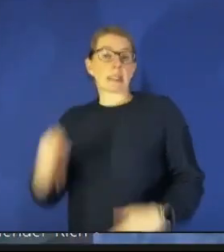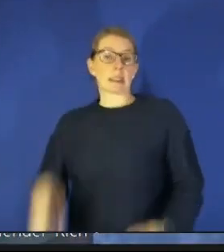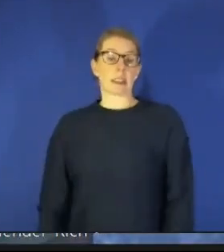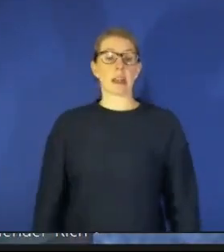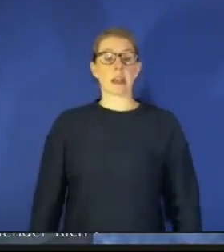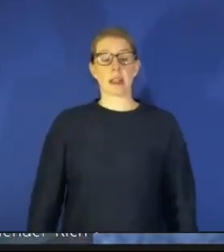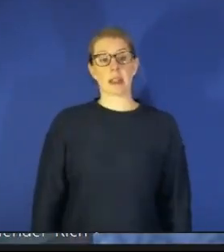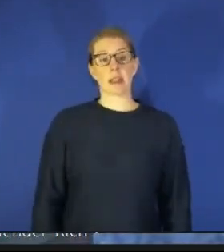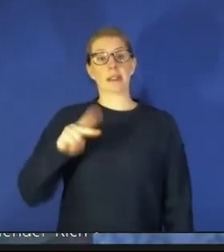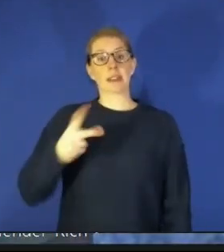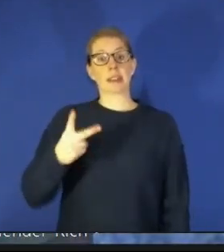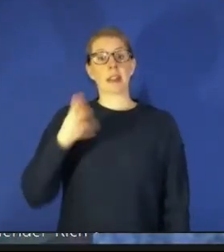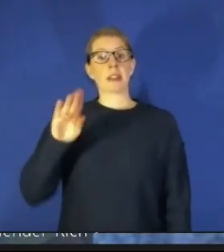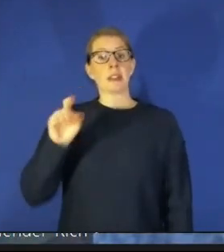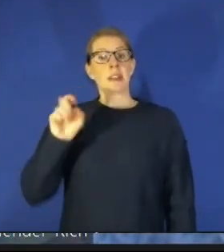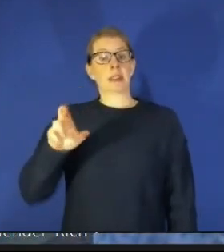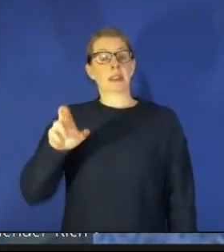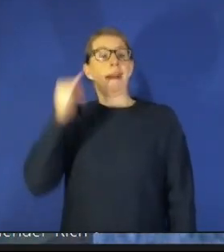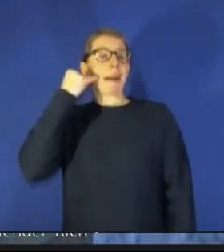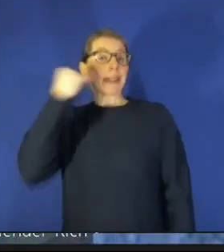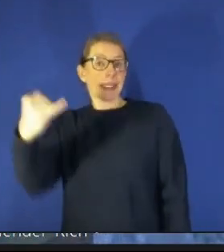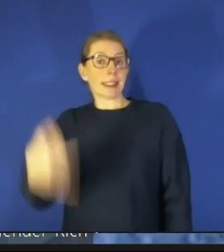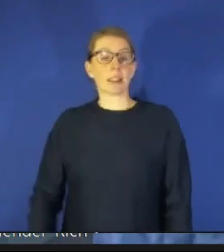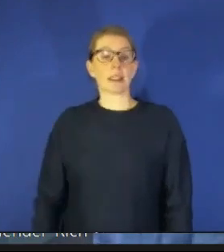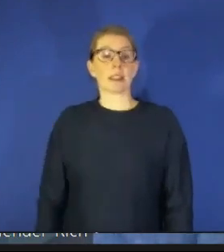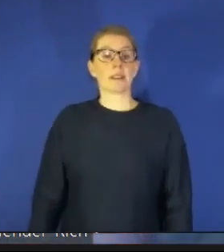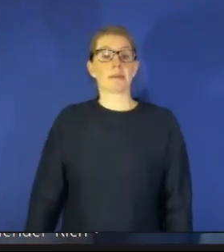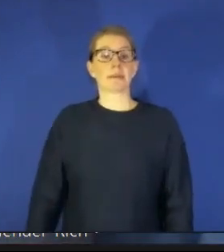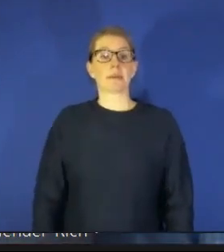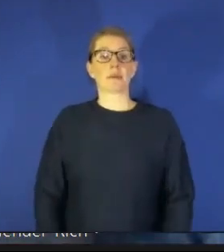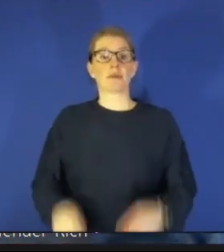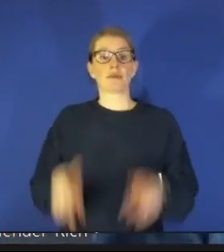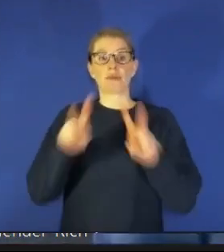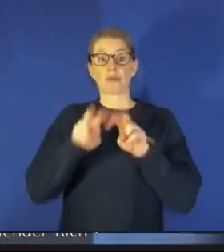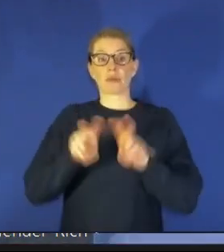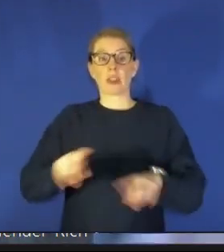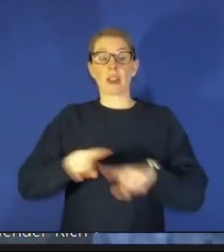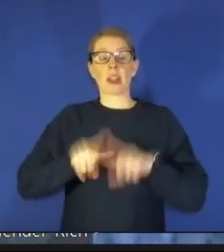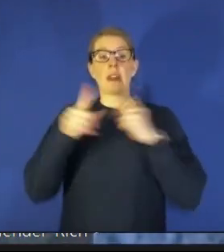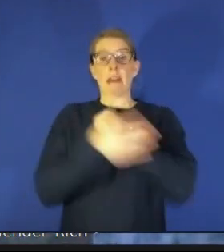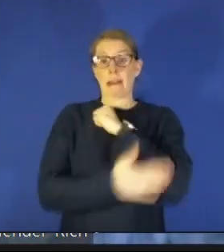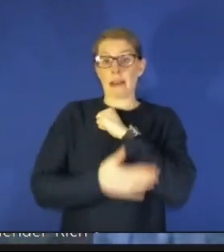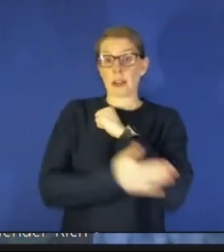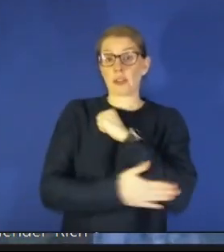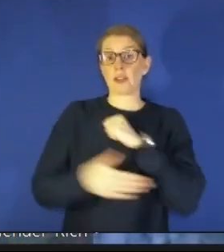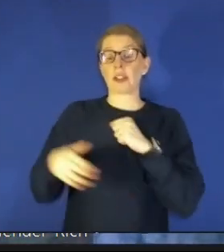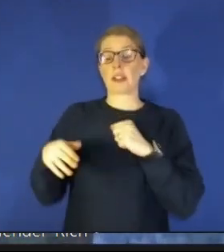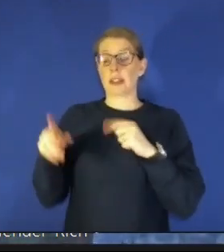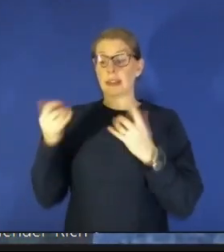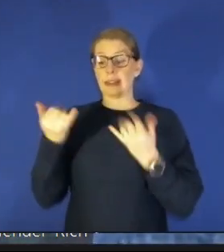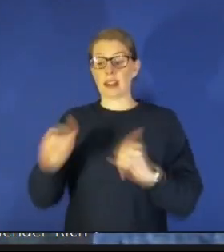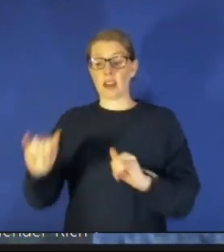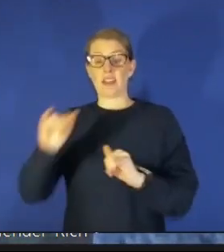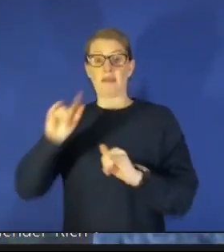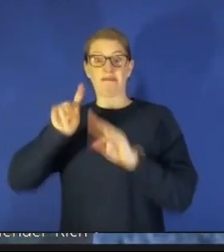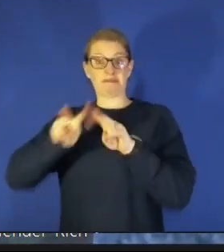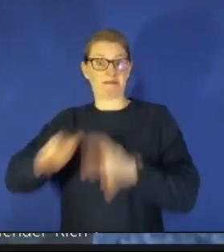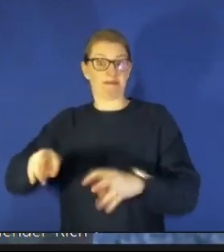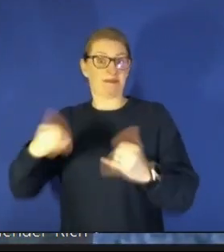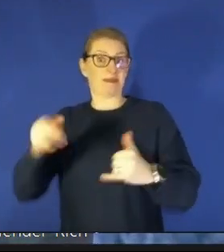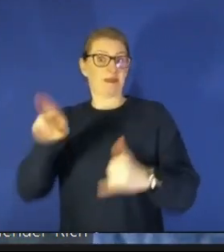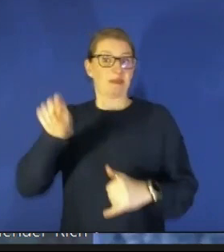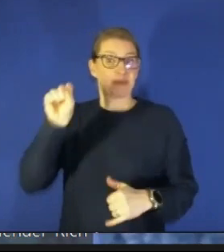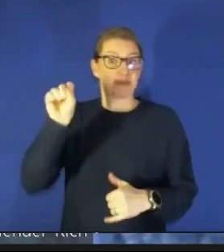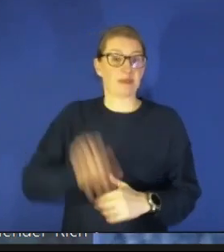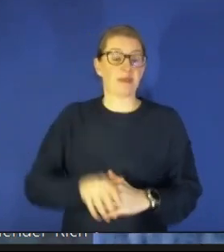The second booster idea has been explored in other countries at this point and is still being really looked at, right now in the United